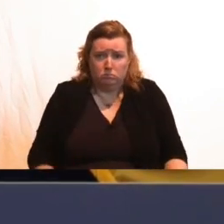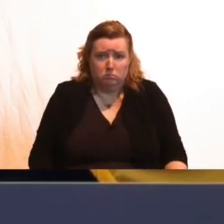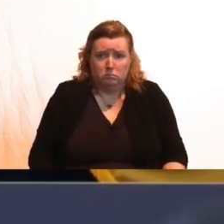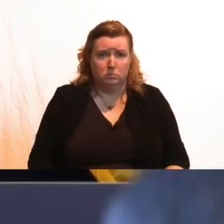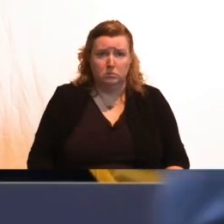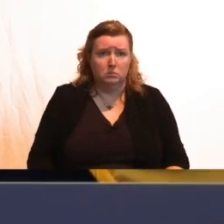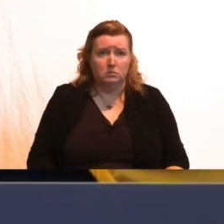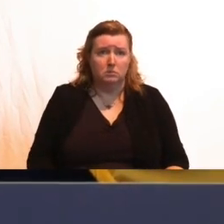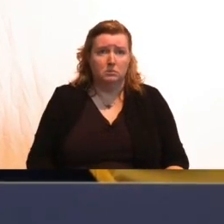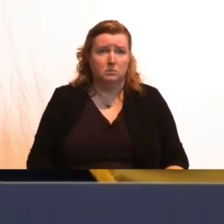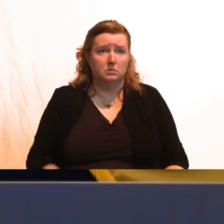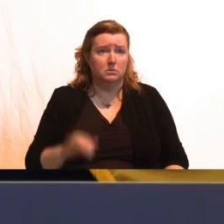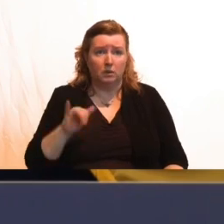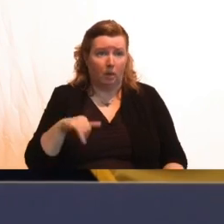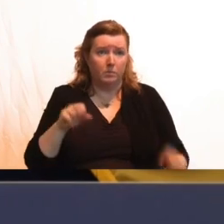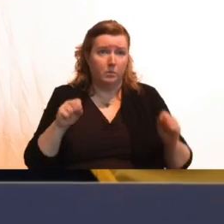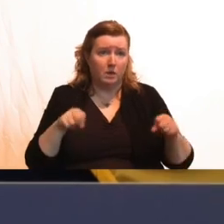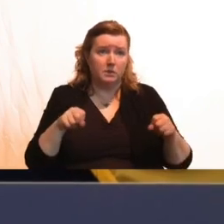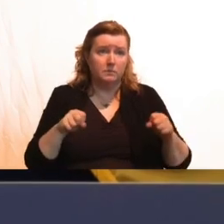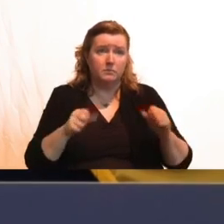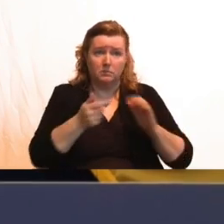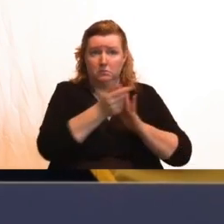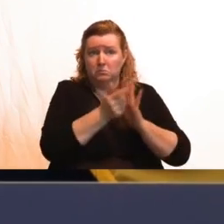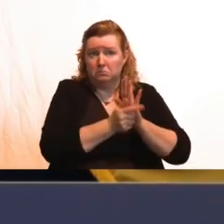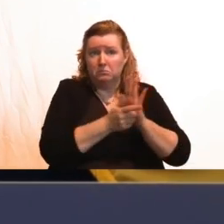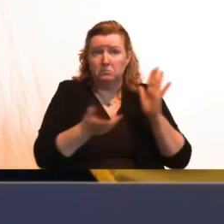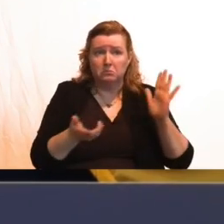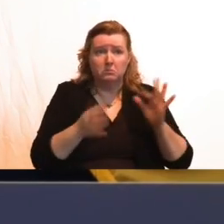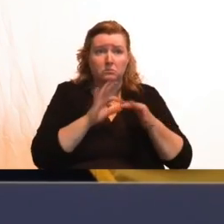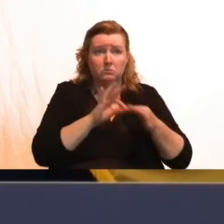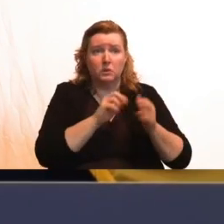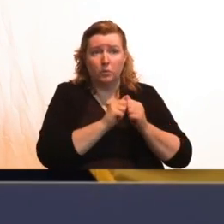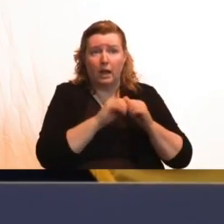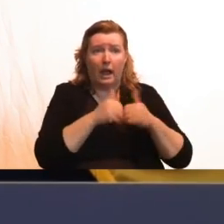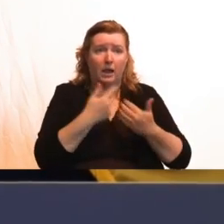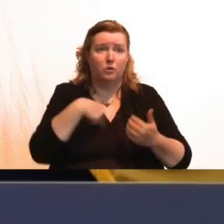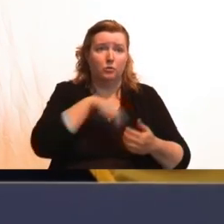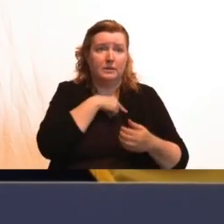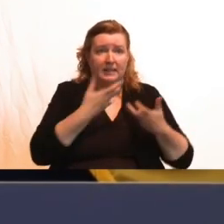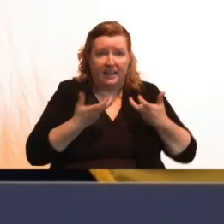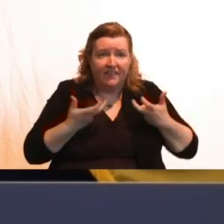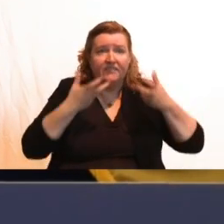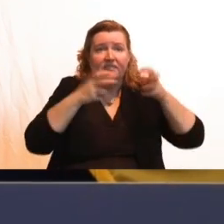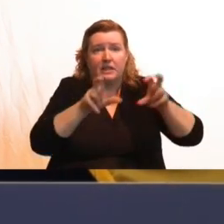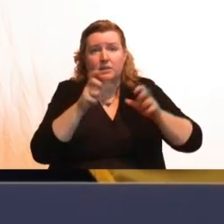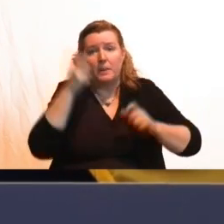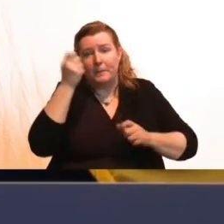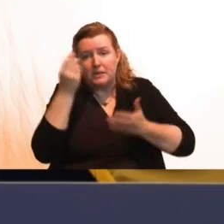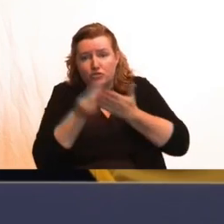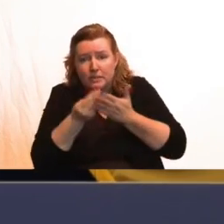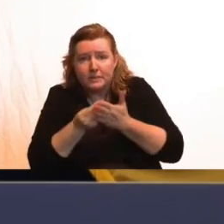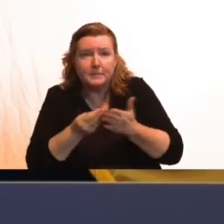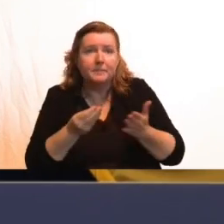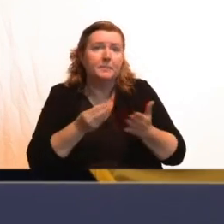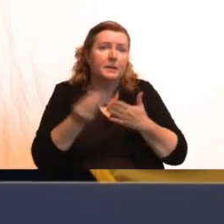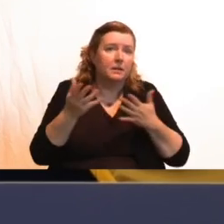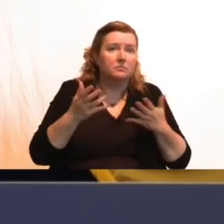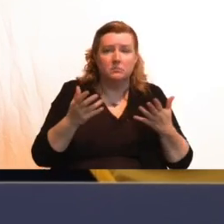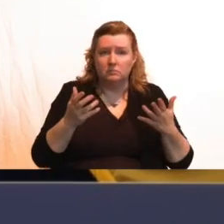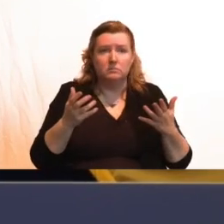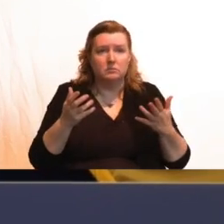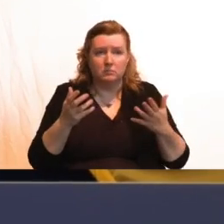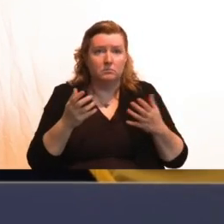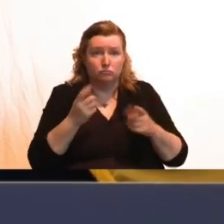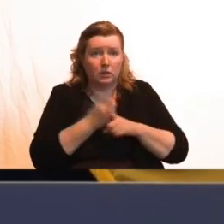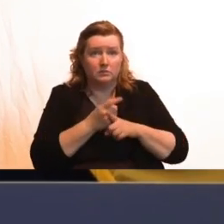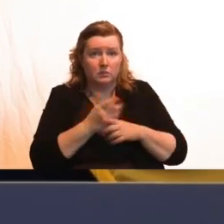invest in pension funds and at the Investment Council, between that and the Executive Order 291 from the other day, which